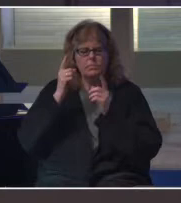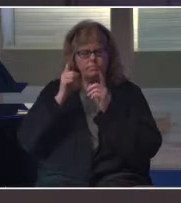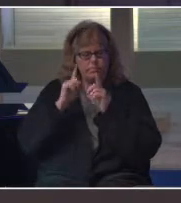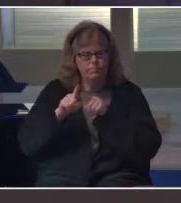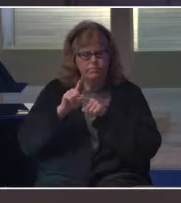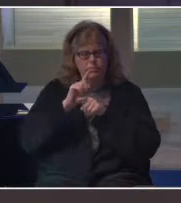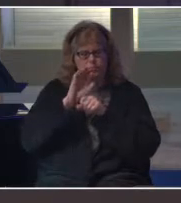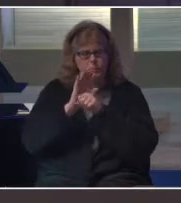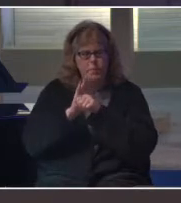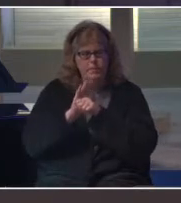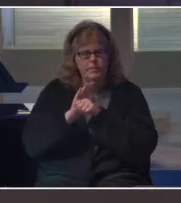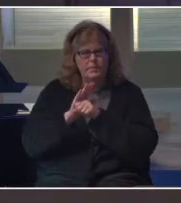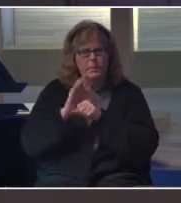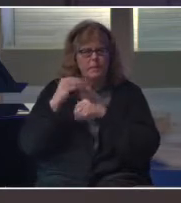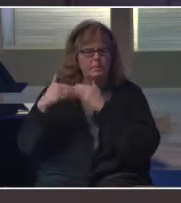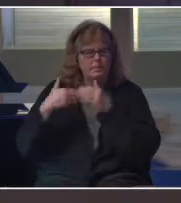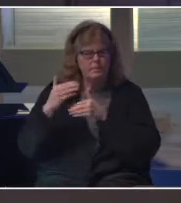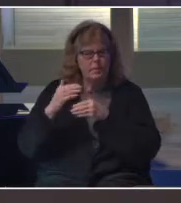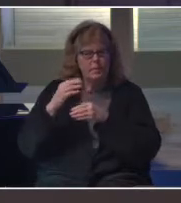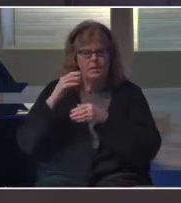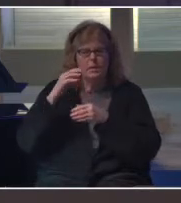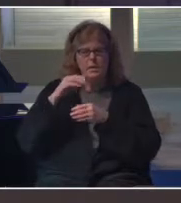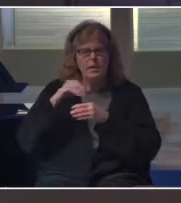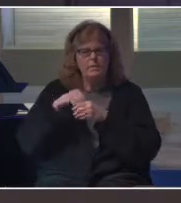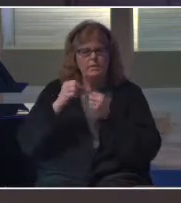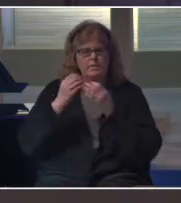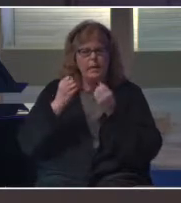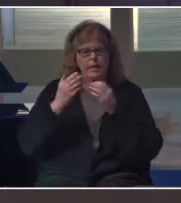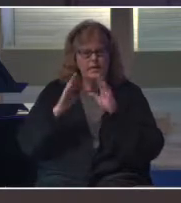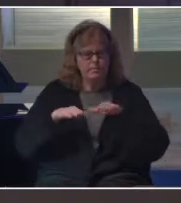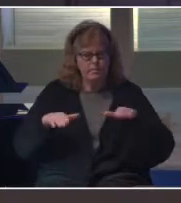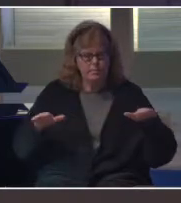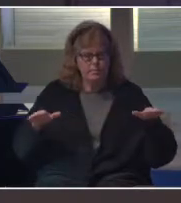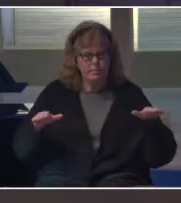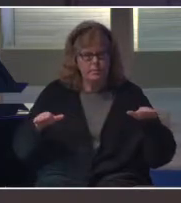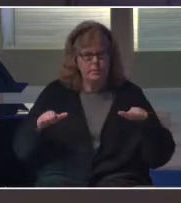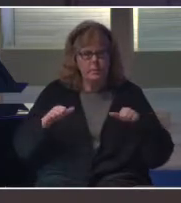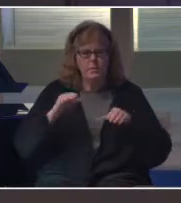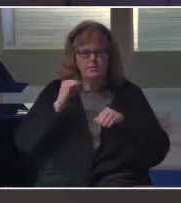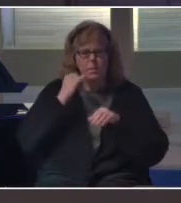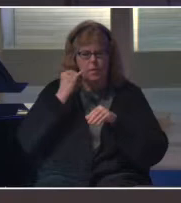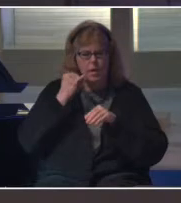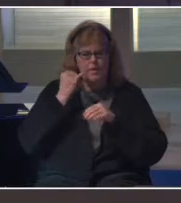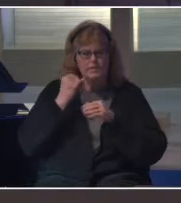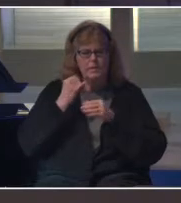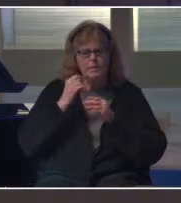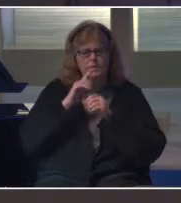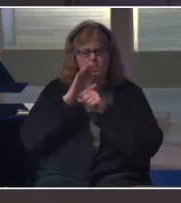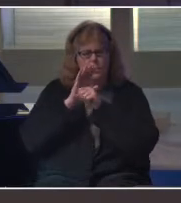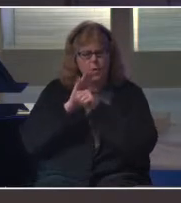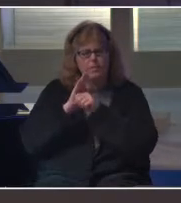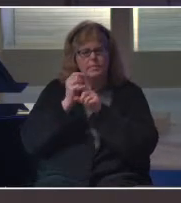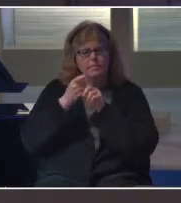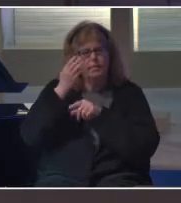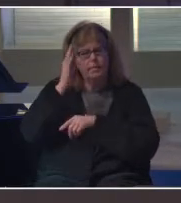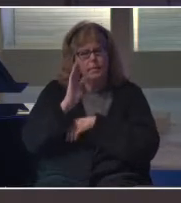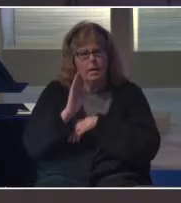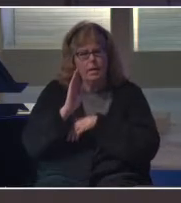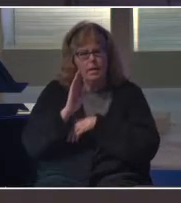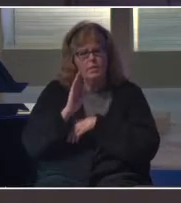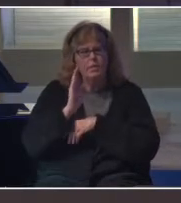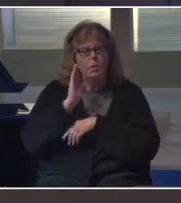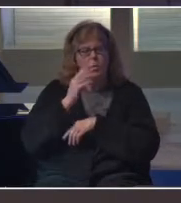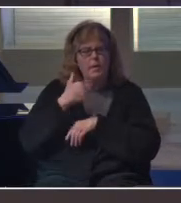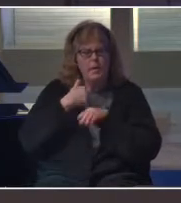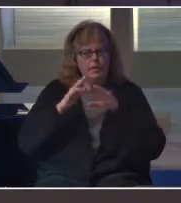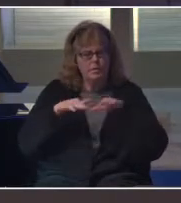Abraham and his descendants included a multitude of offspring. So Isaac was promised by God that he would